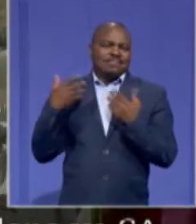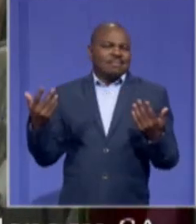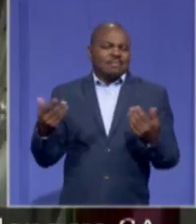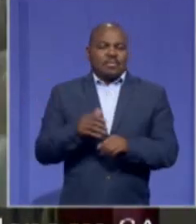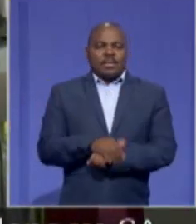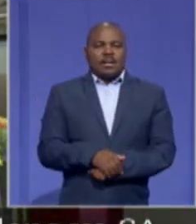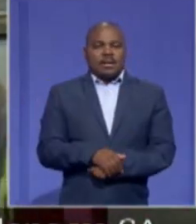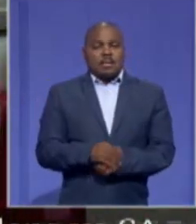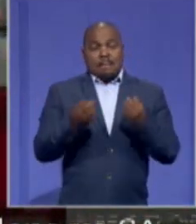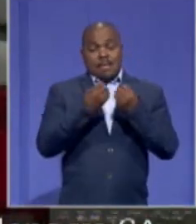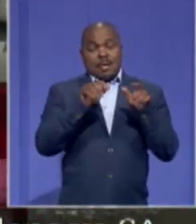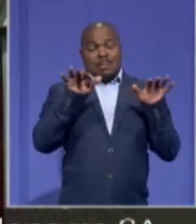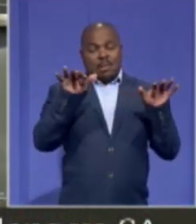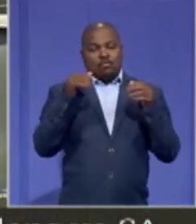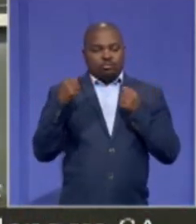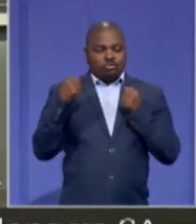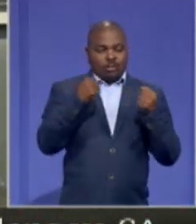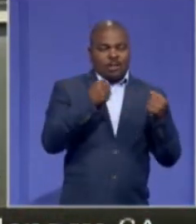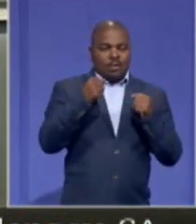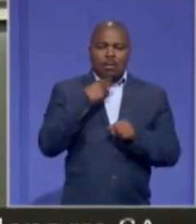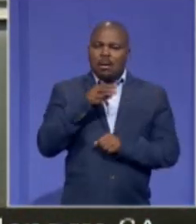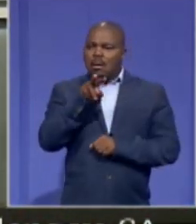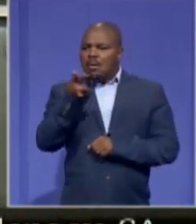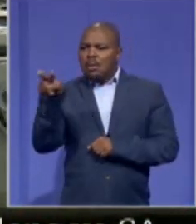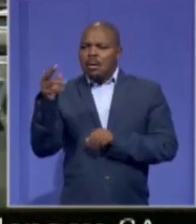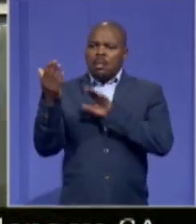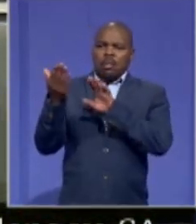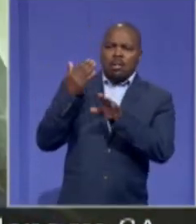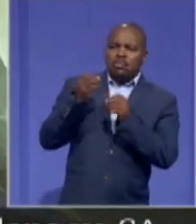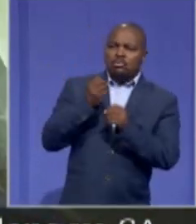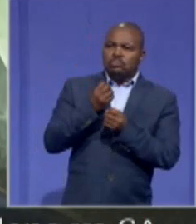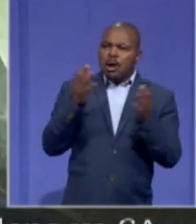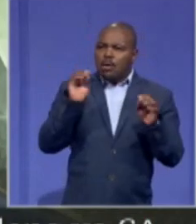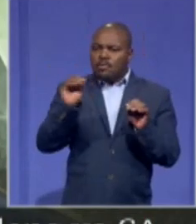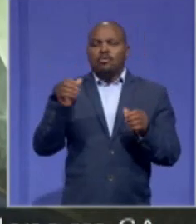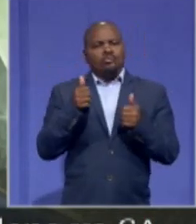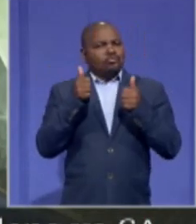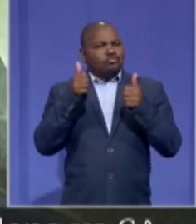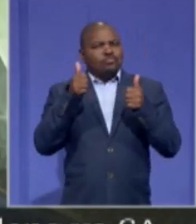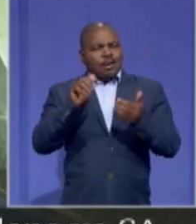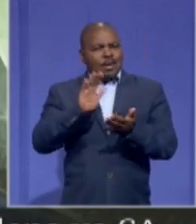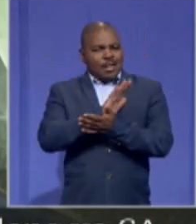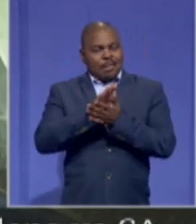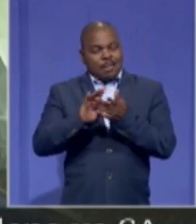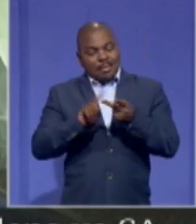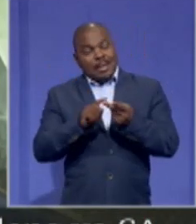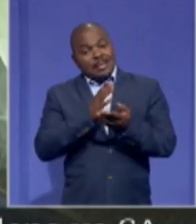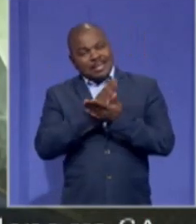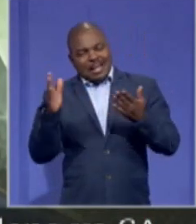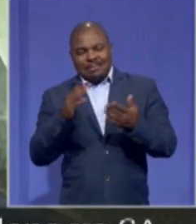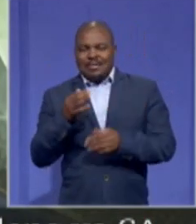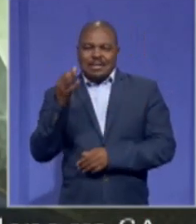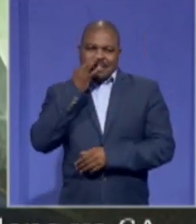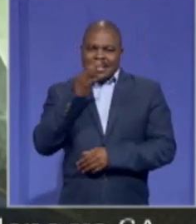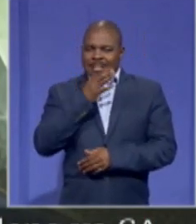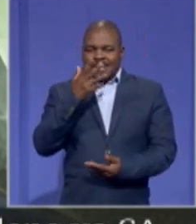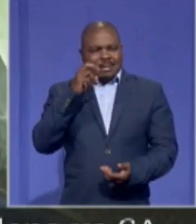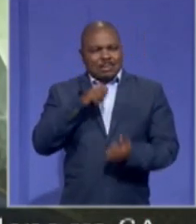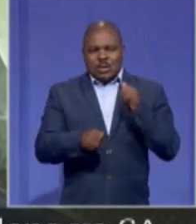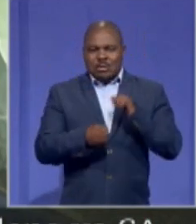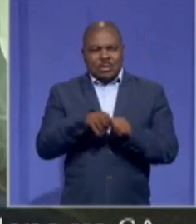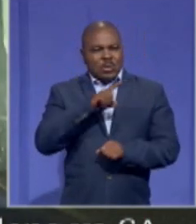ba bakganni bo ananetse botema ba laola sephethephethe ka bongata mebileng ha ba bang bona ba hlahisitse mathata o ba bileng le ona maetong a